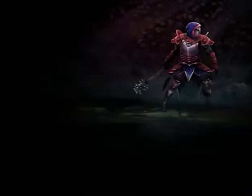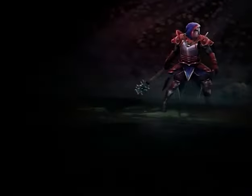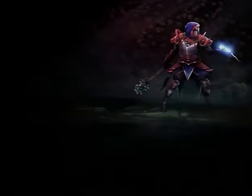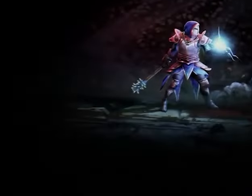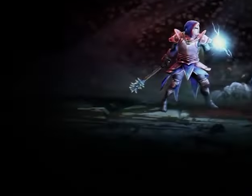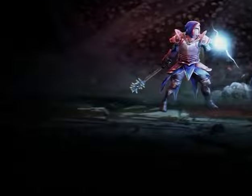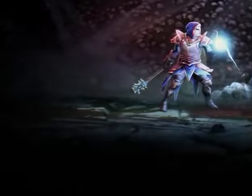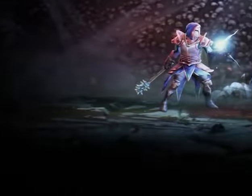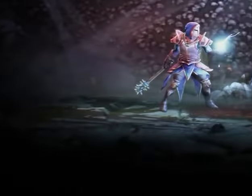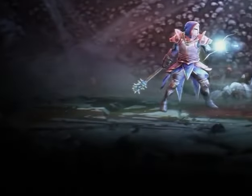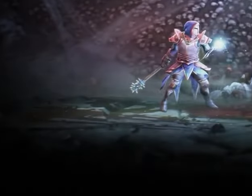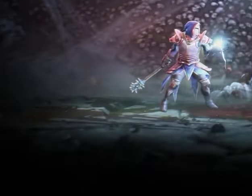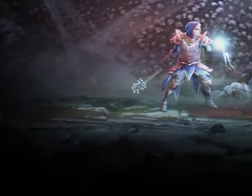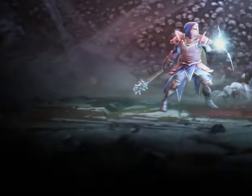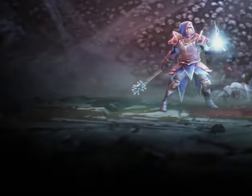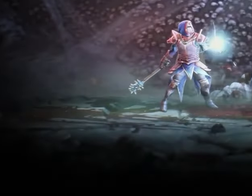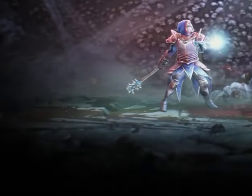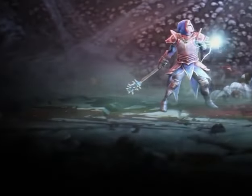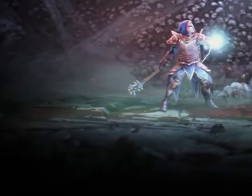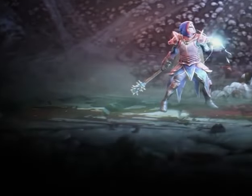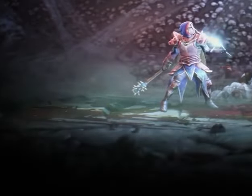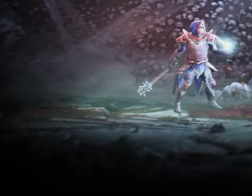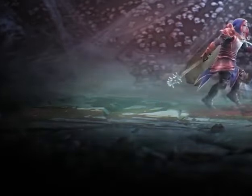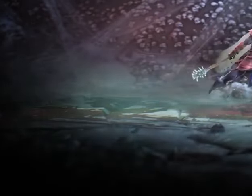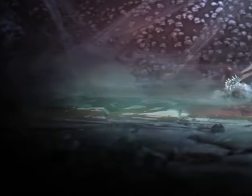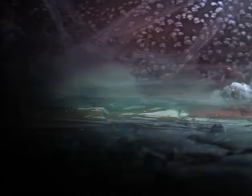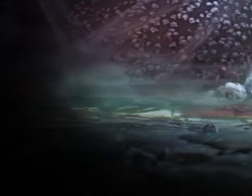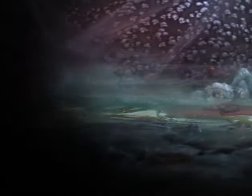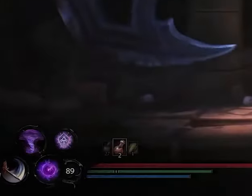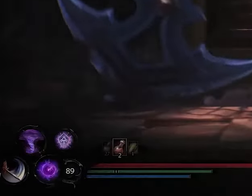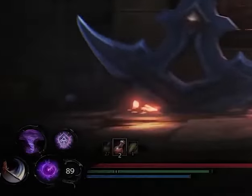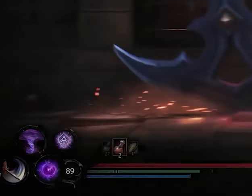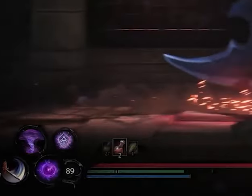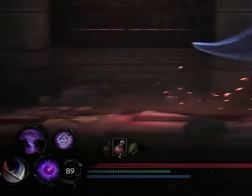Take me forward, no matter the danger.